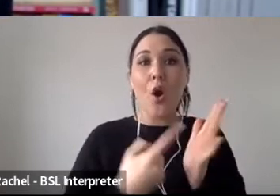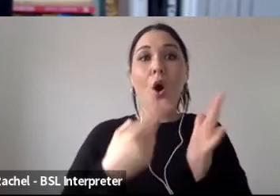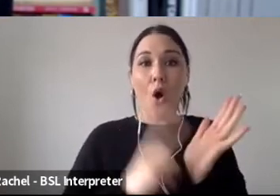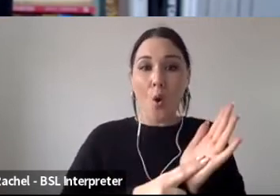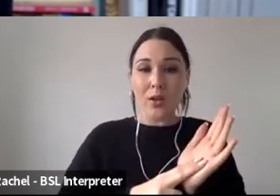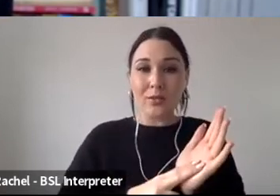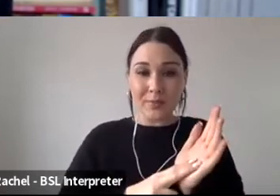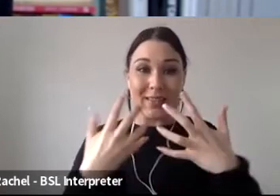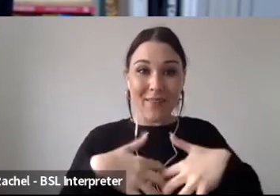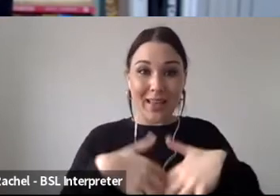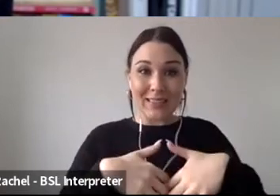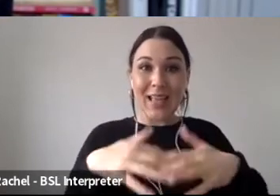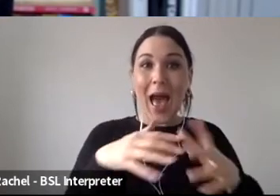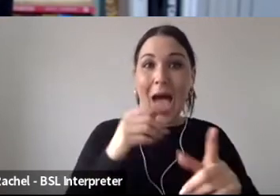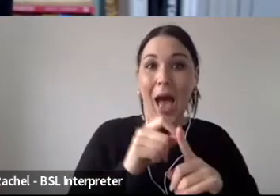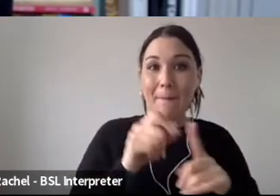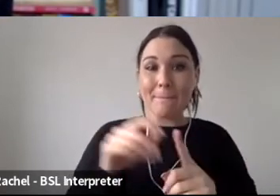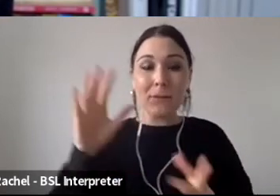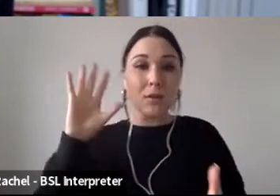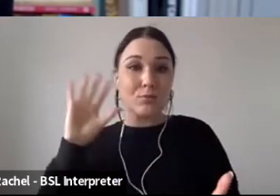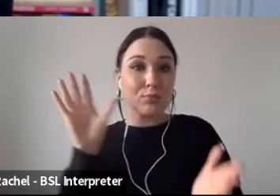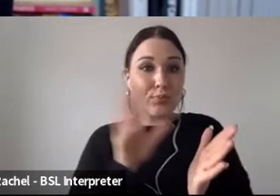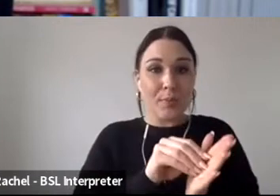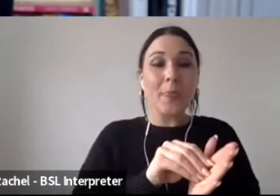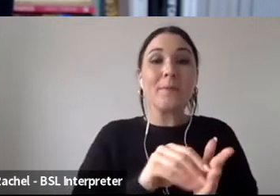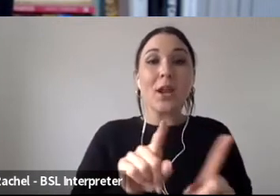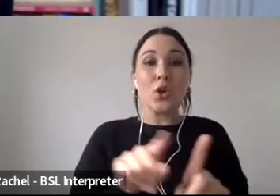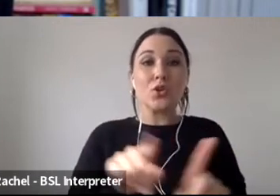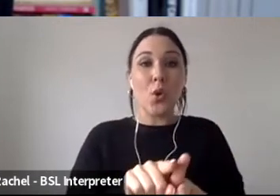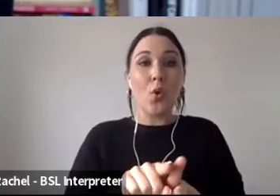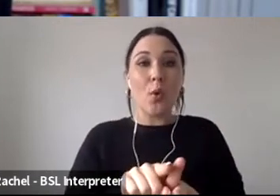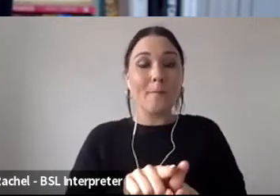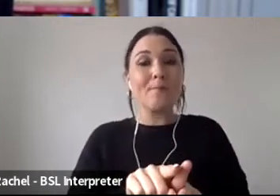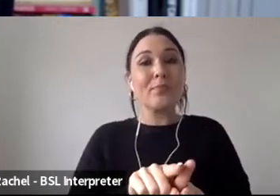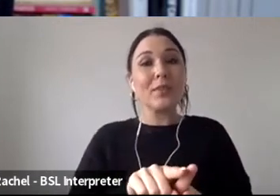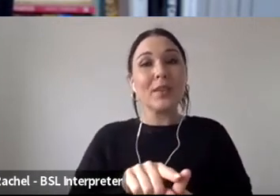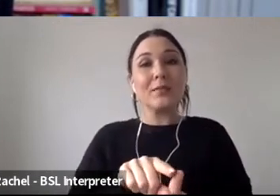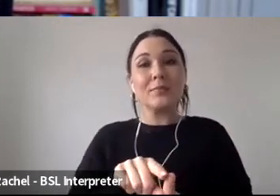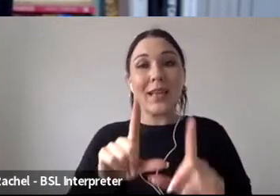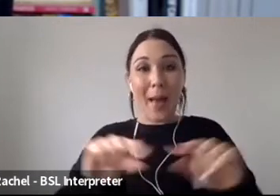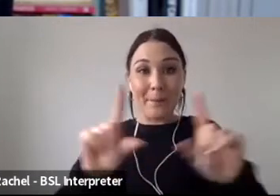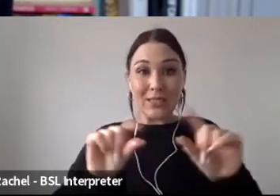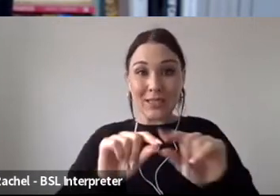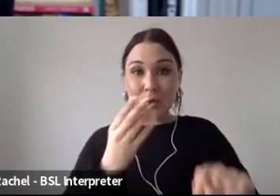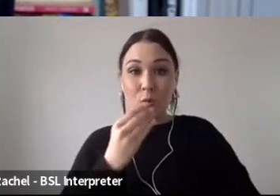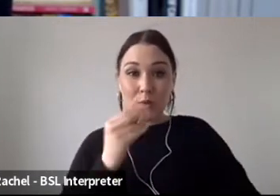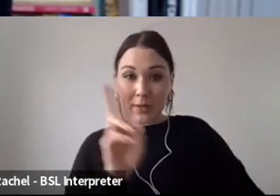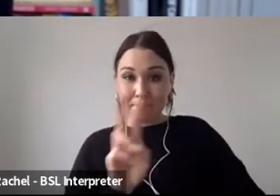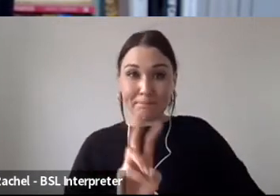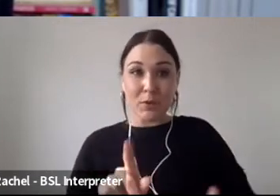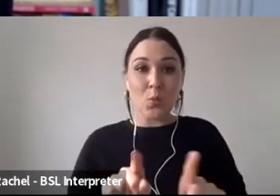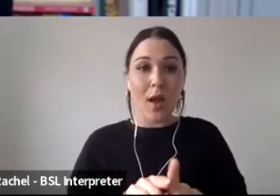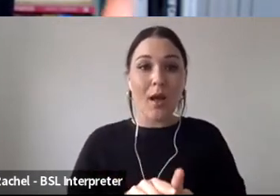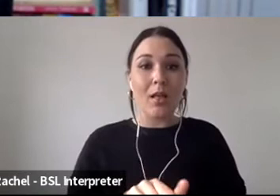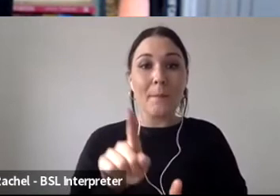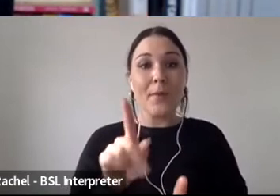by Phonak, which links to my hearing aids. And I'm using captions as well. But But the question is interesting because, of course, your original question